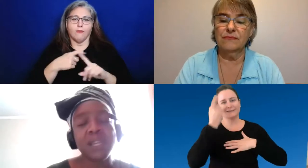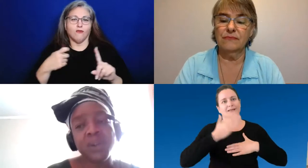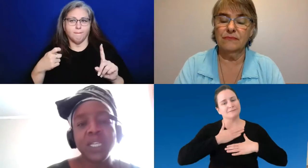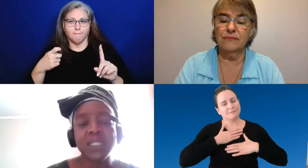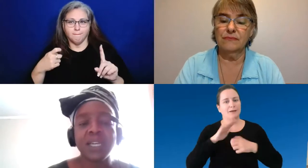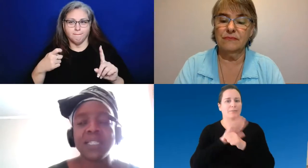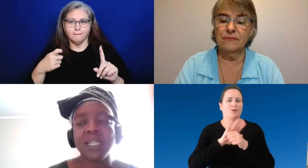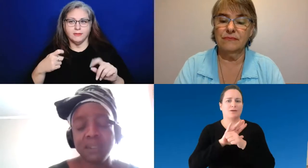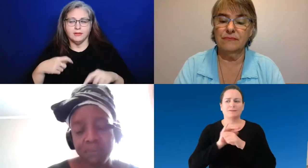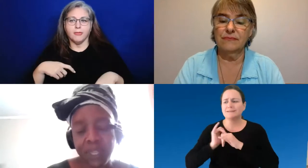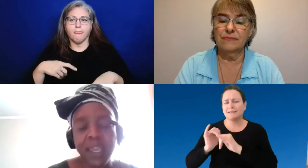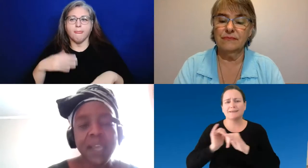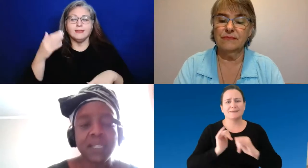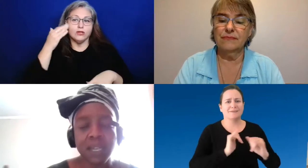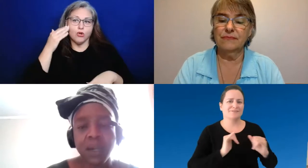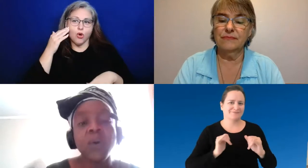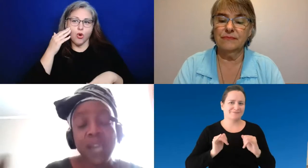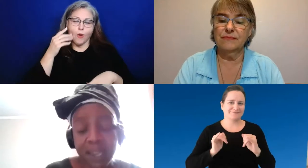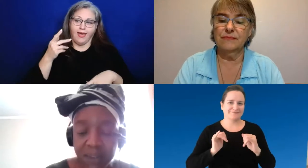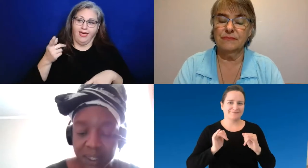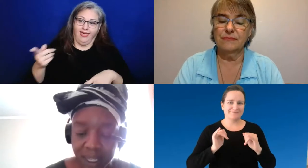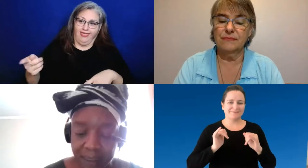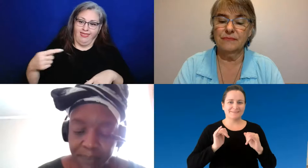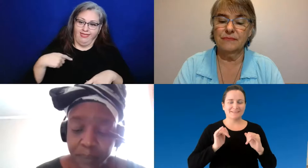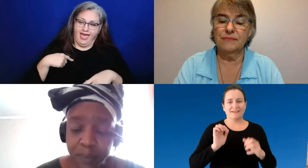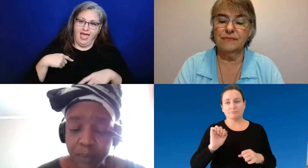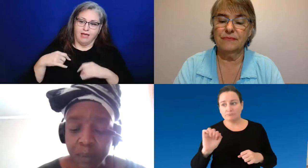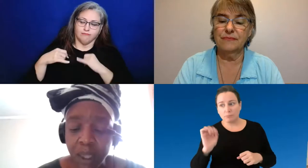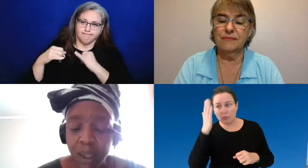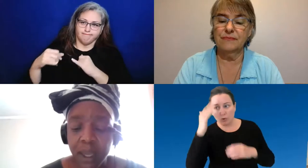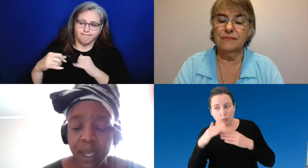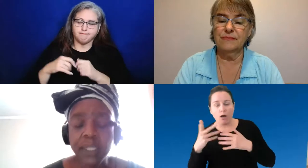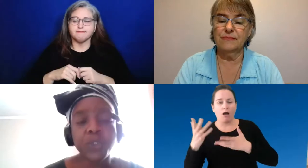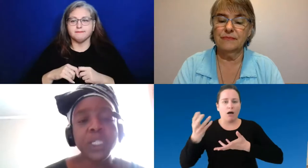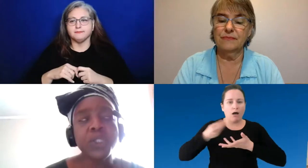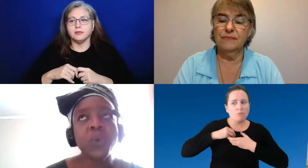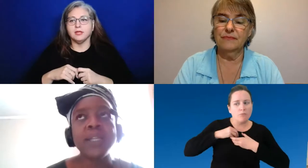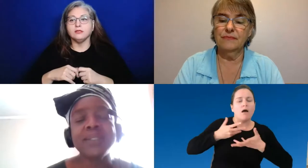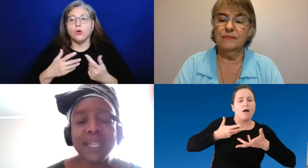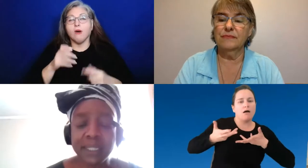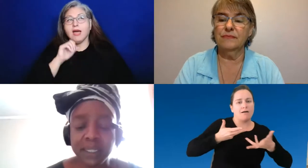with the knowledge that they had or they are having there. Age 21, 30,